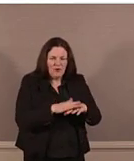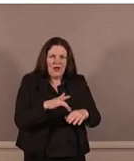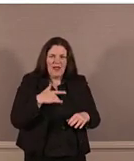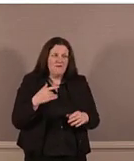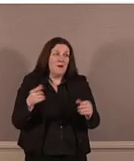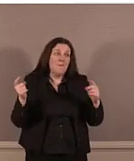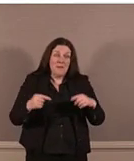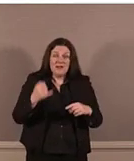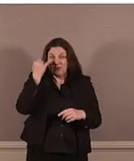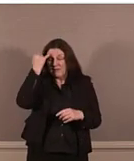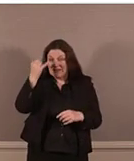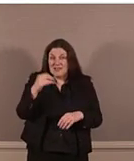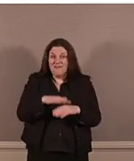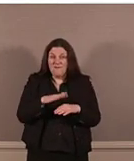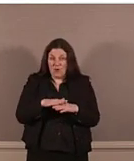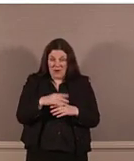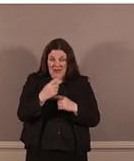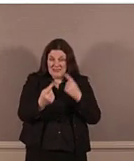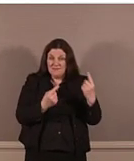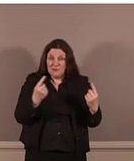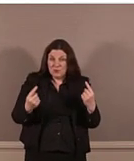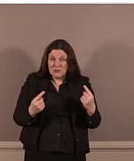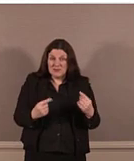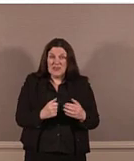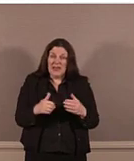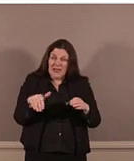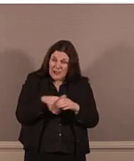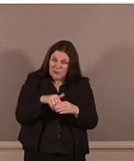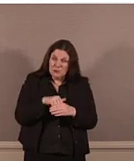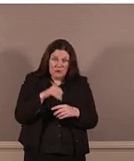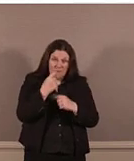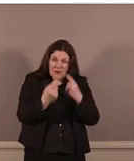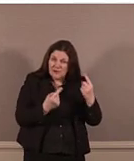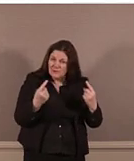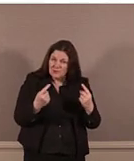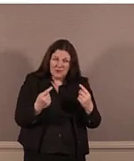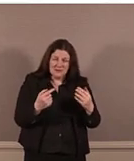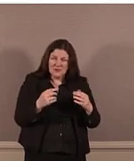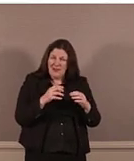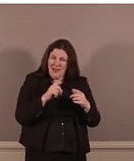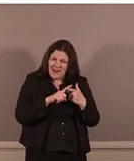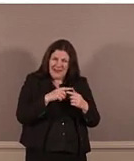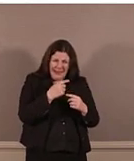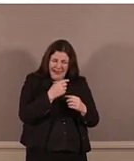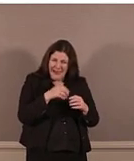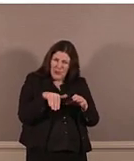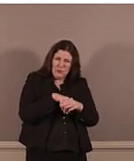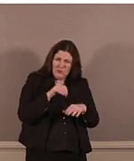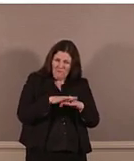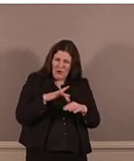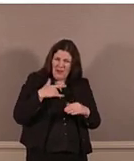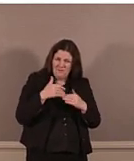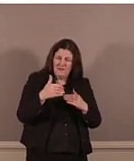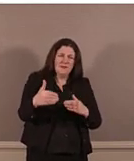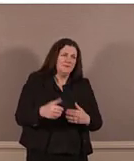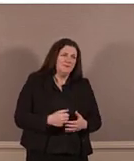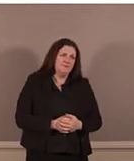to the whole idea of well-being for an individual, inclusion for an individual, and inclusion for life.